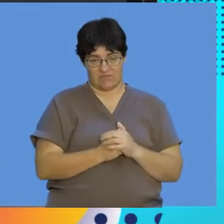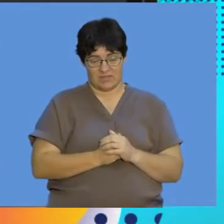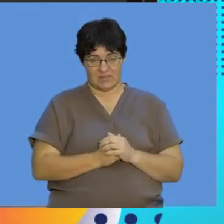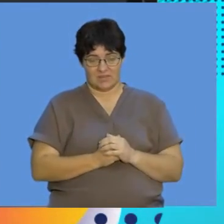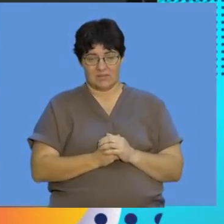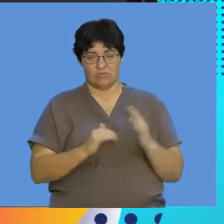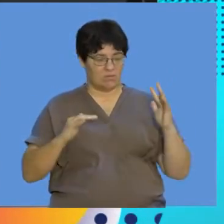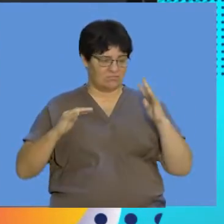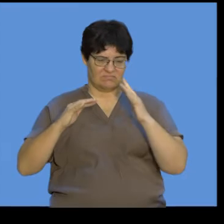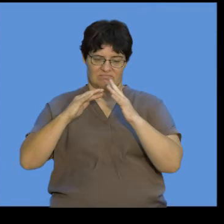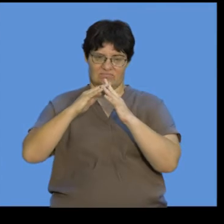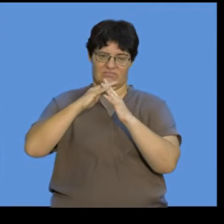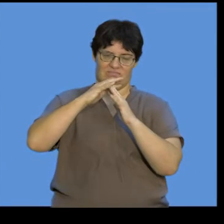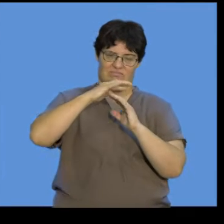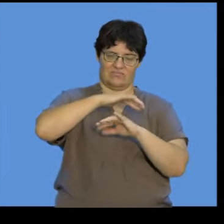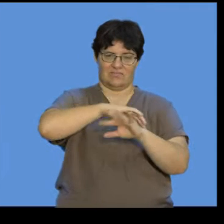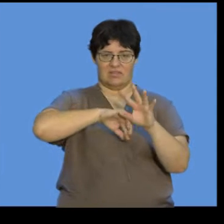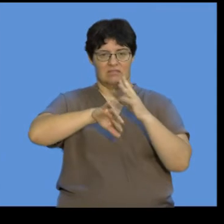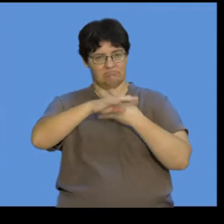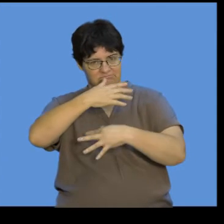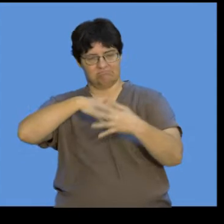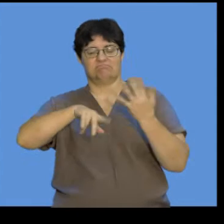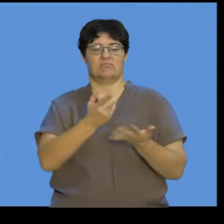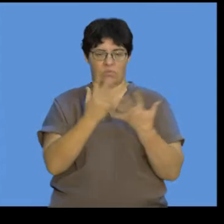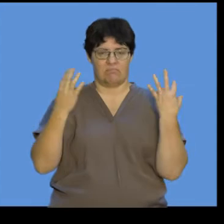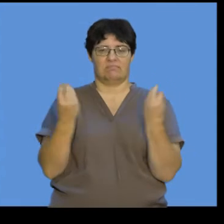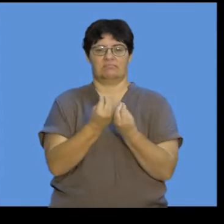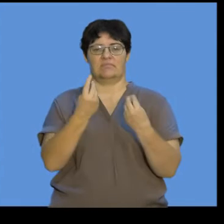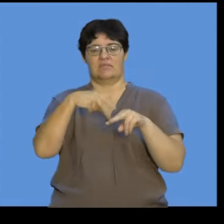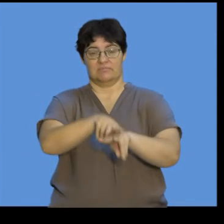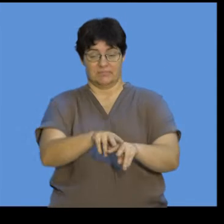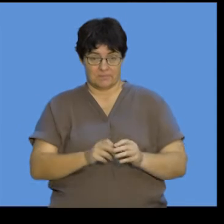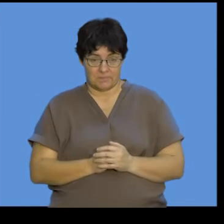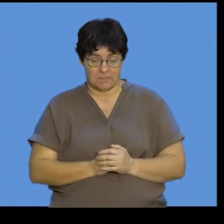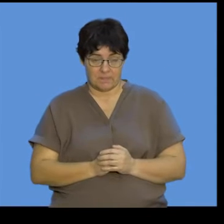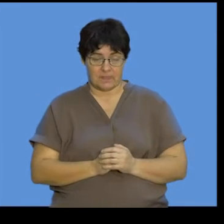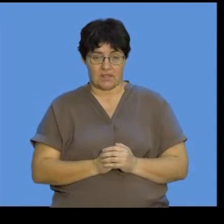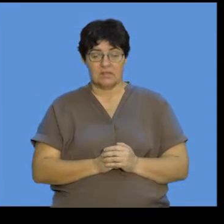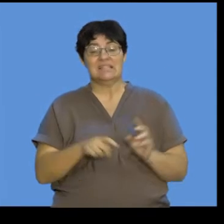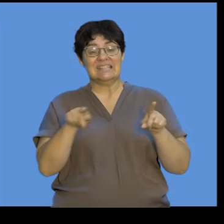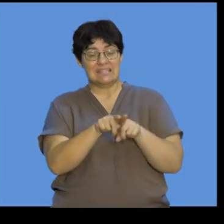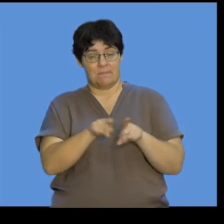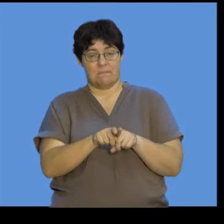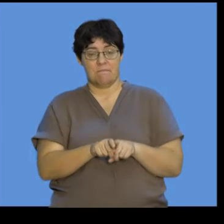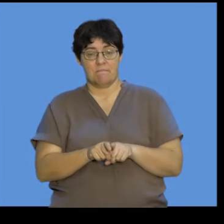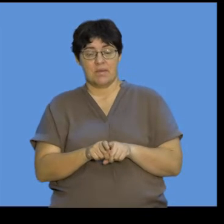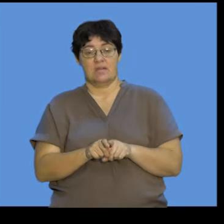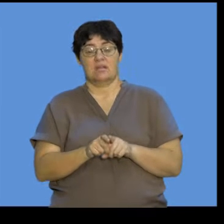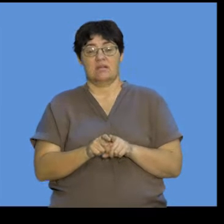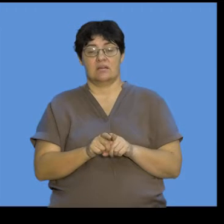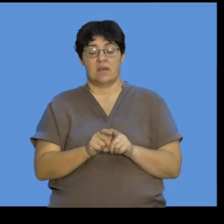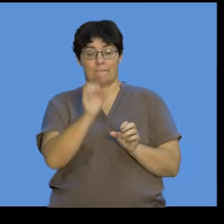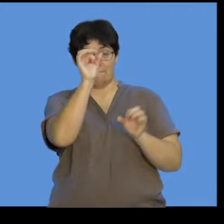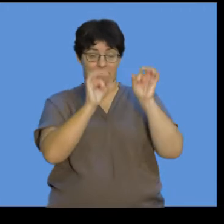how we link the two together. Okay, and then again, the forces that exist between the particles,